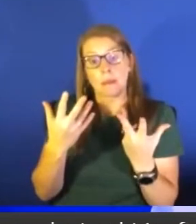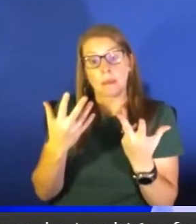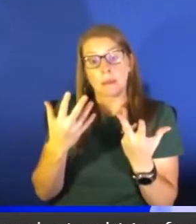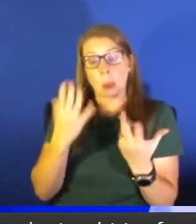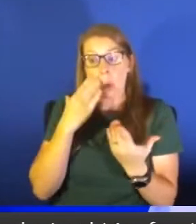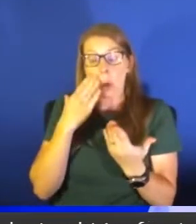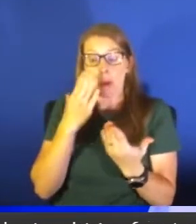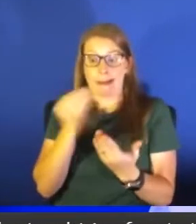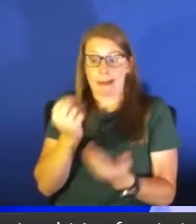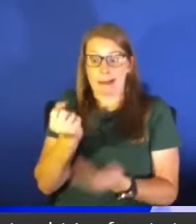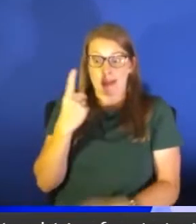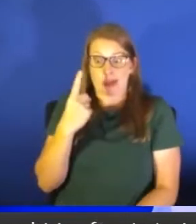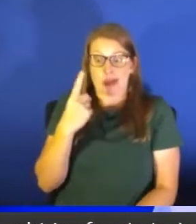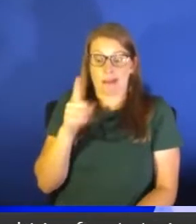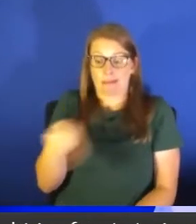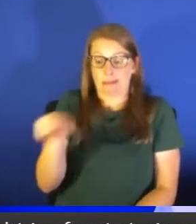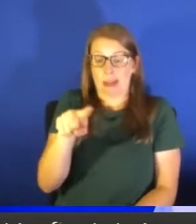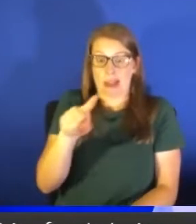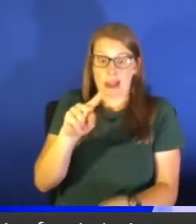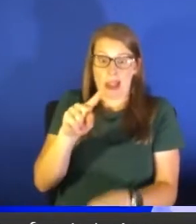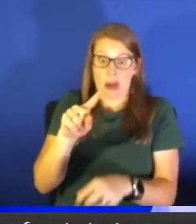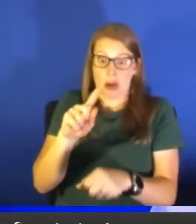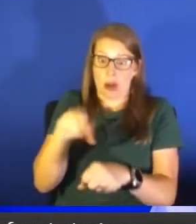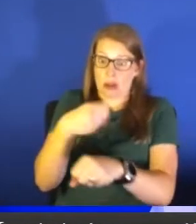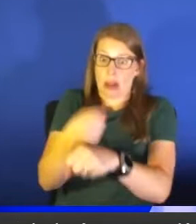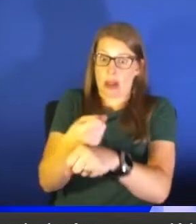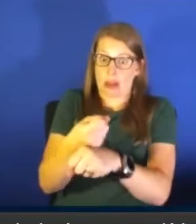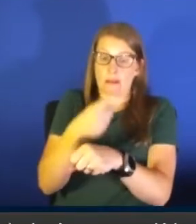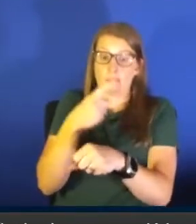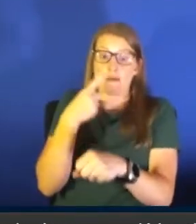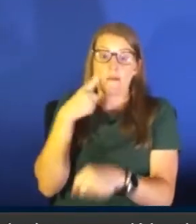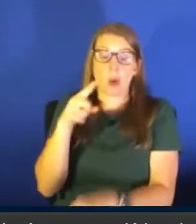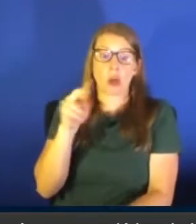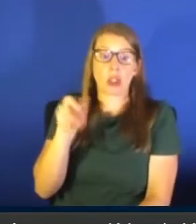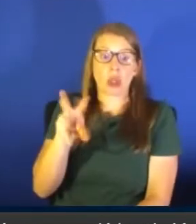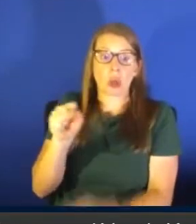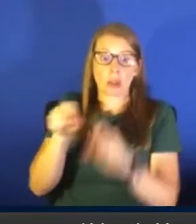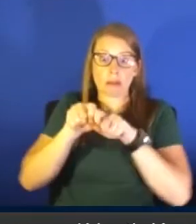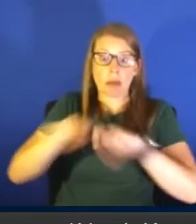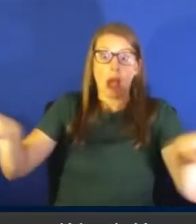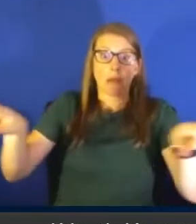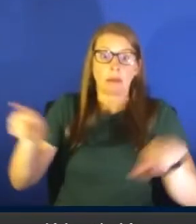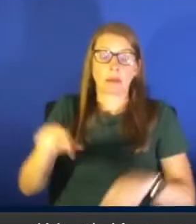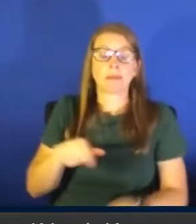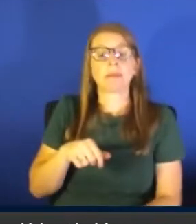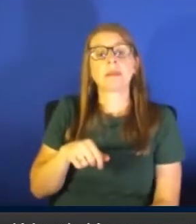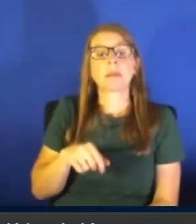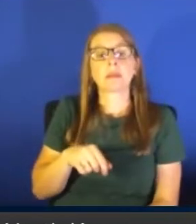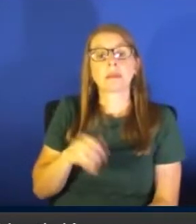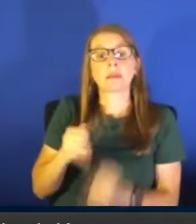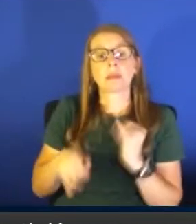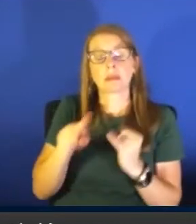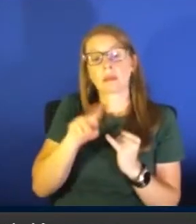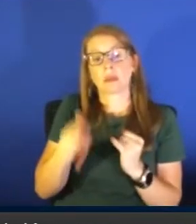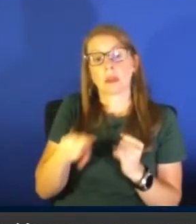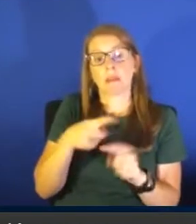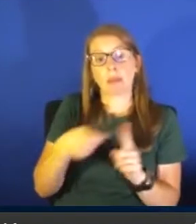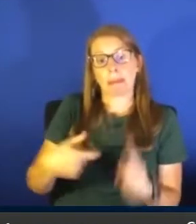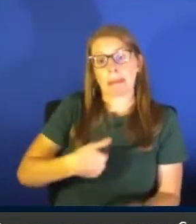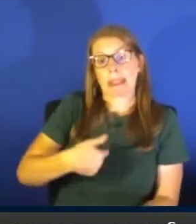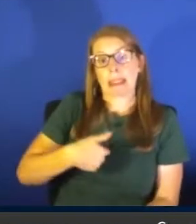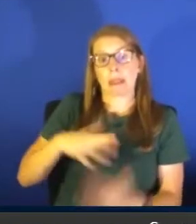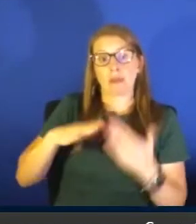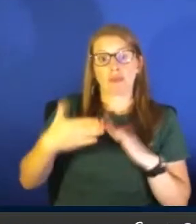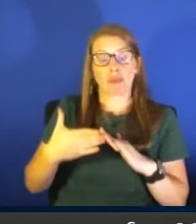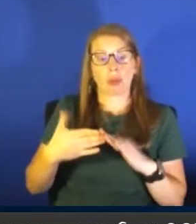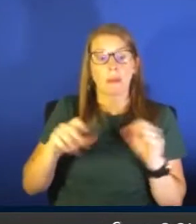know how locked down they are as far as letting news out. So, Right. Mm-hmm. Okay, last question right now from me. I'm sure the community will Yeah. probably